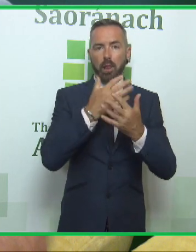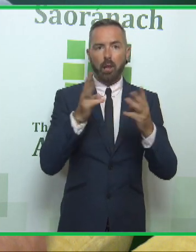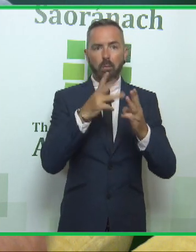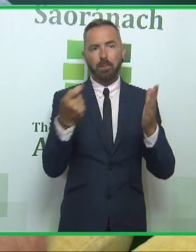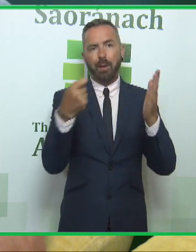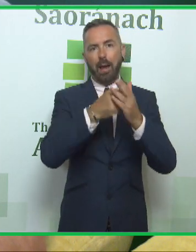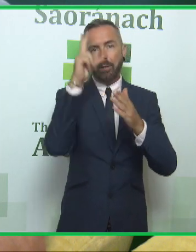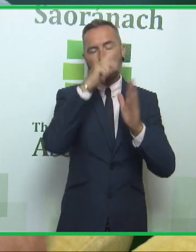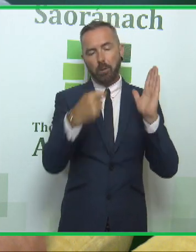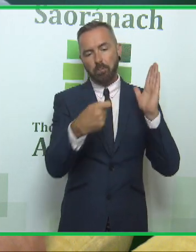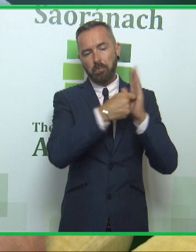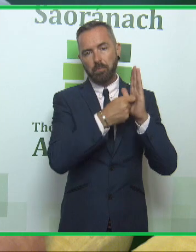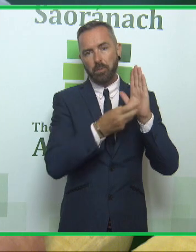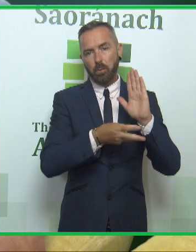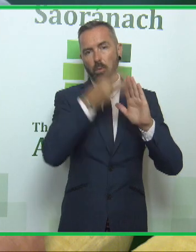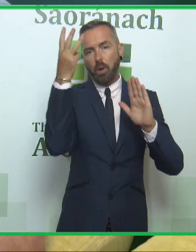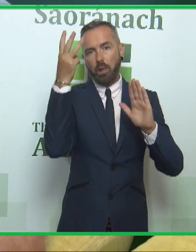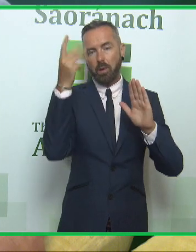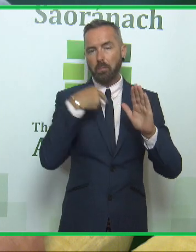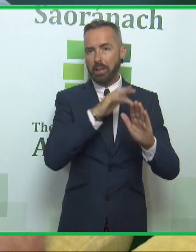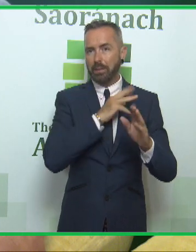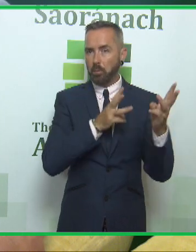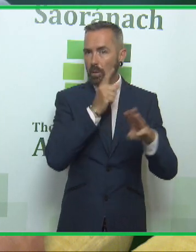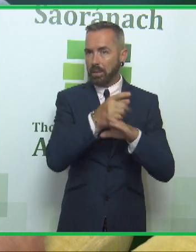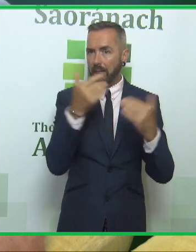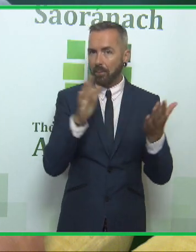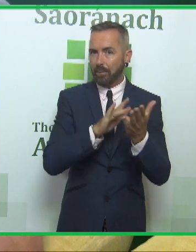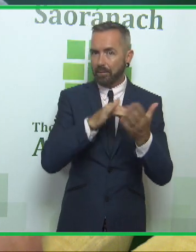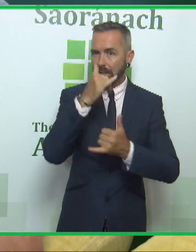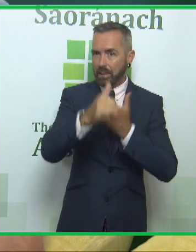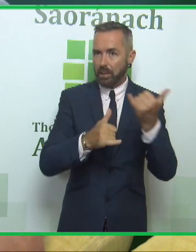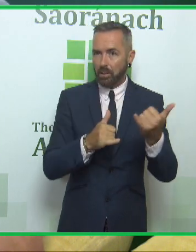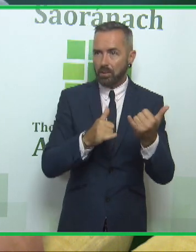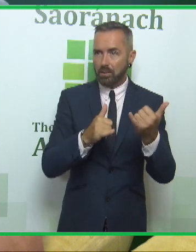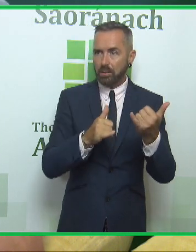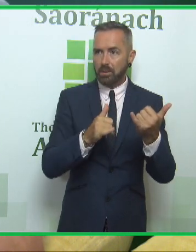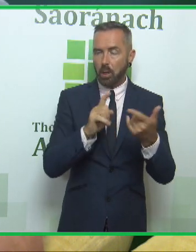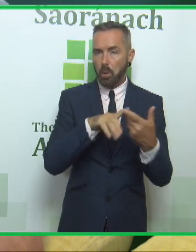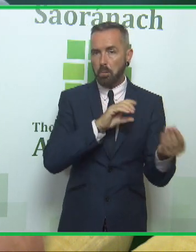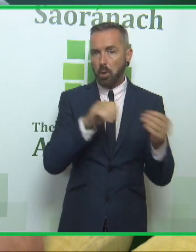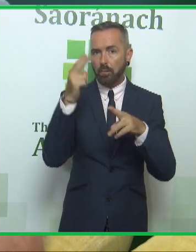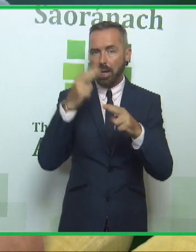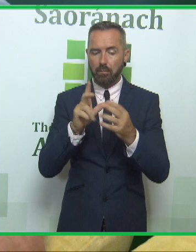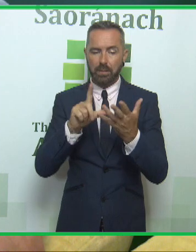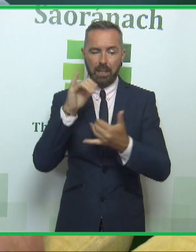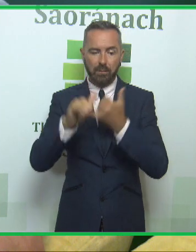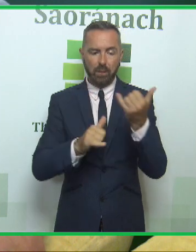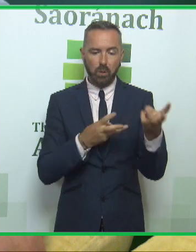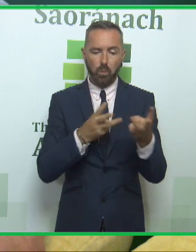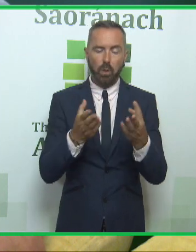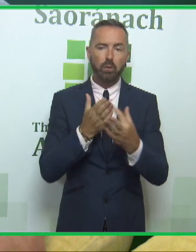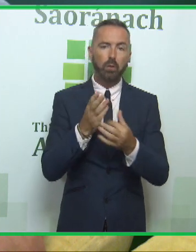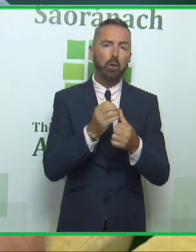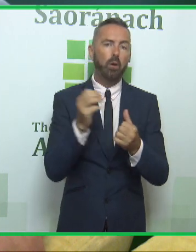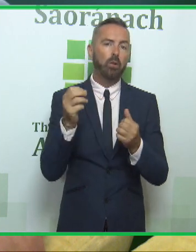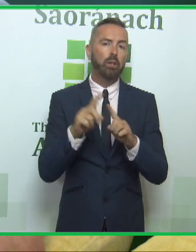And over the I'm working there I've worked there for 15 years. I moved out for 7 years, and I worked throughout the rest